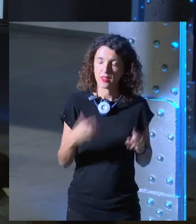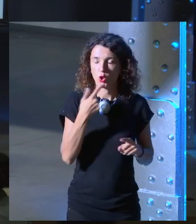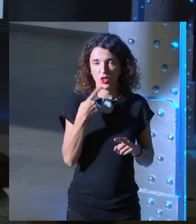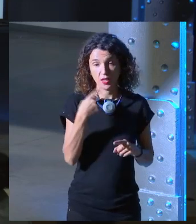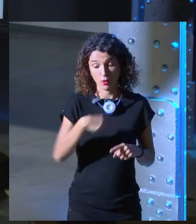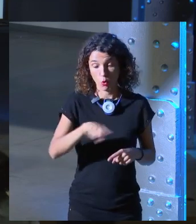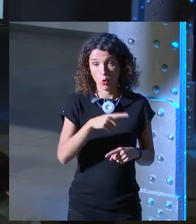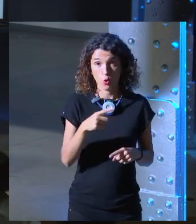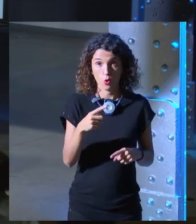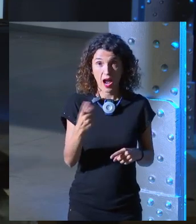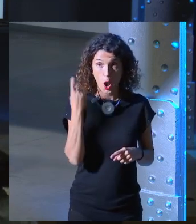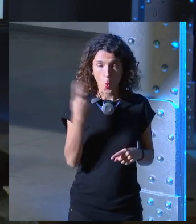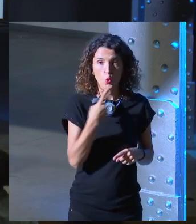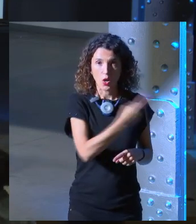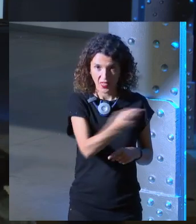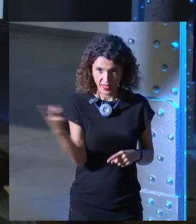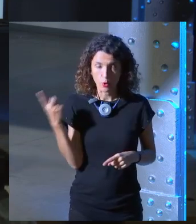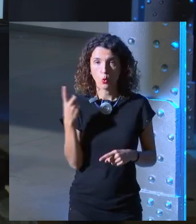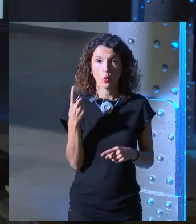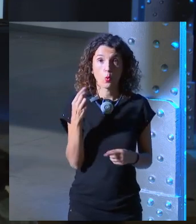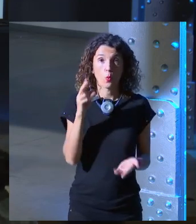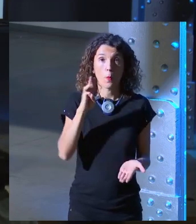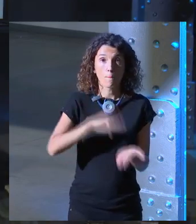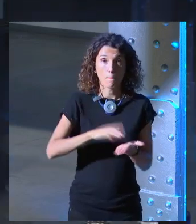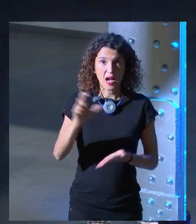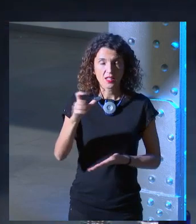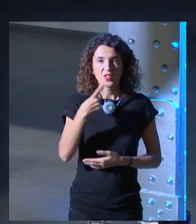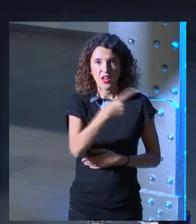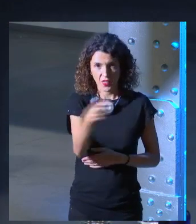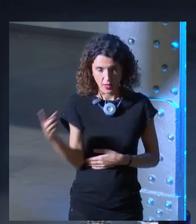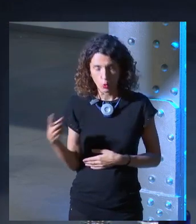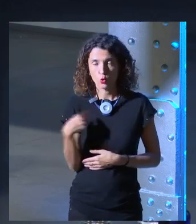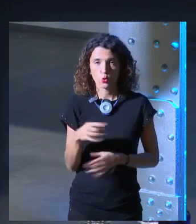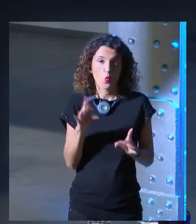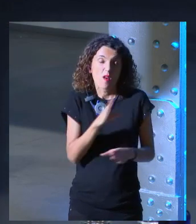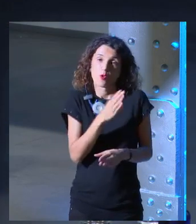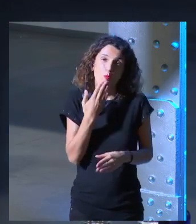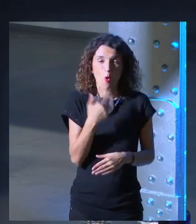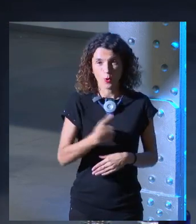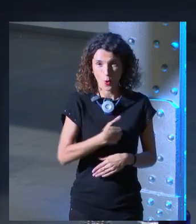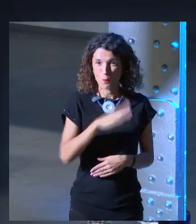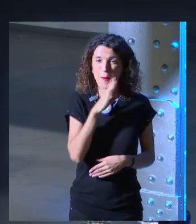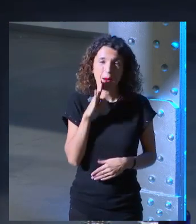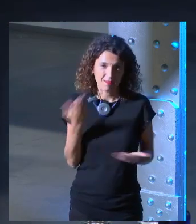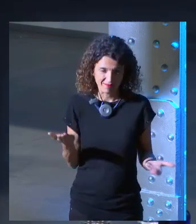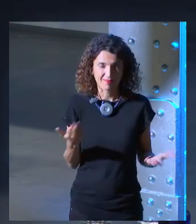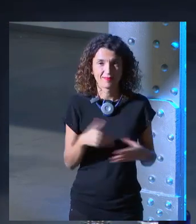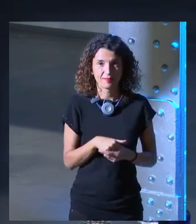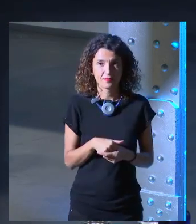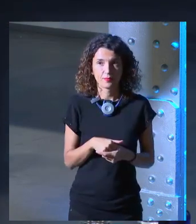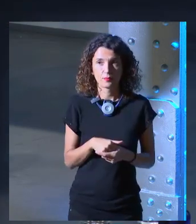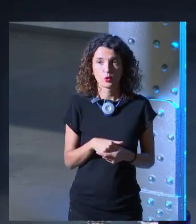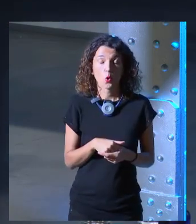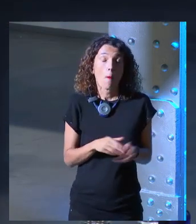students at Manchester, I'm like their mother. Actually, I'm like the worst possible idea of a